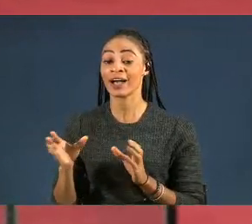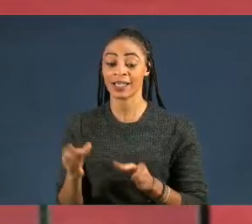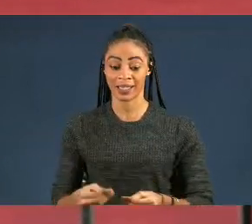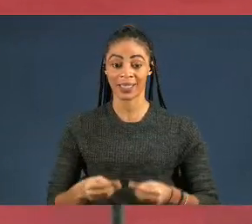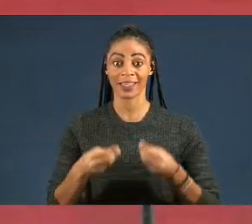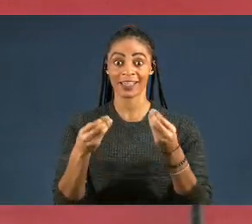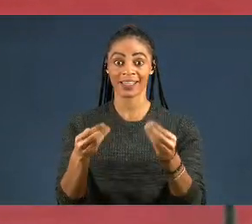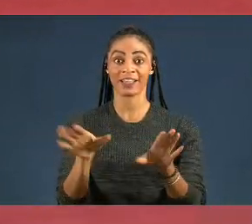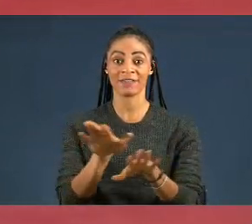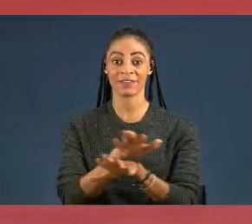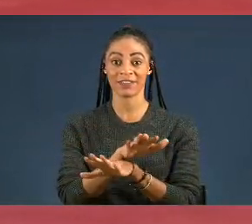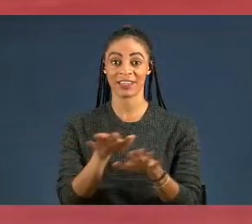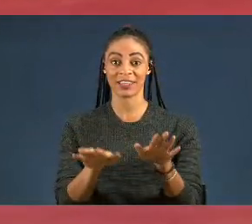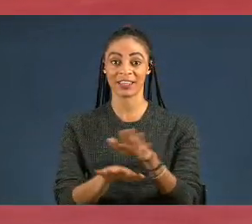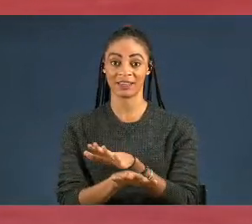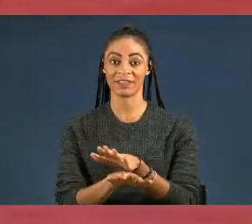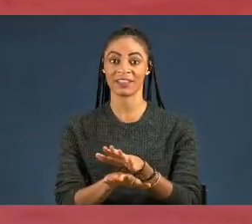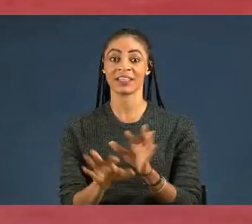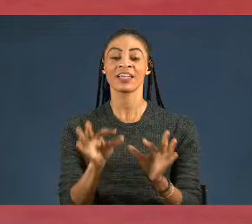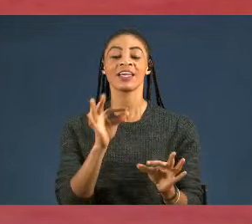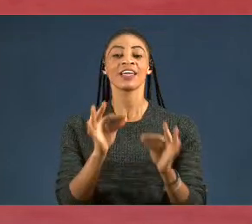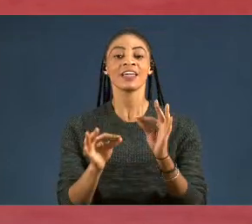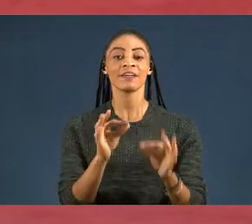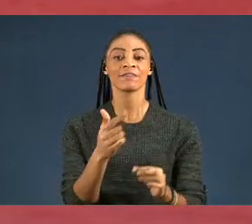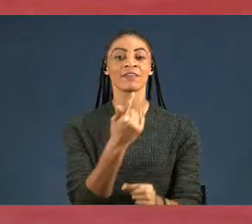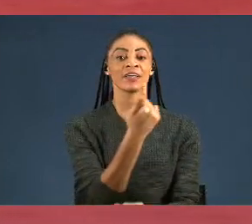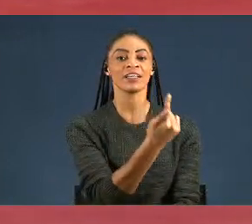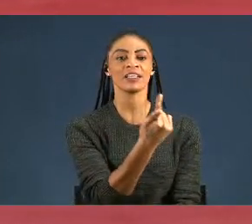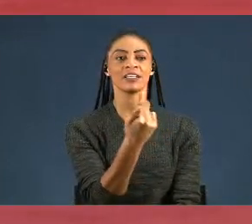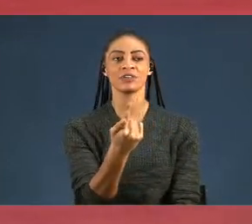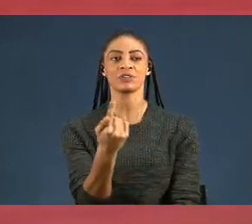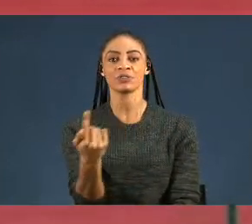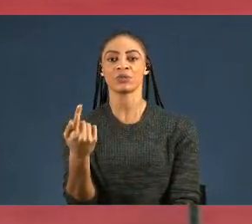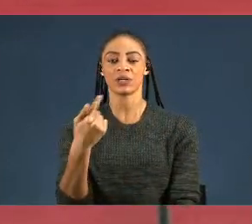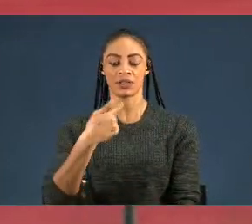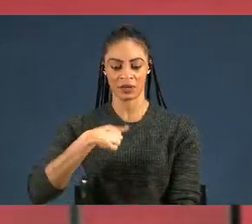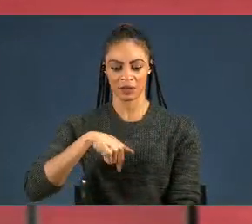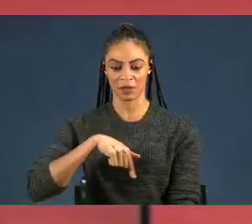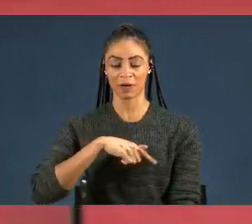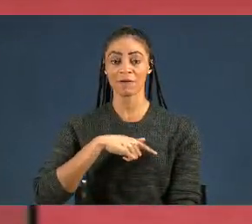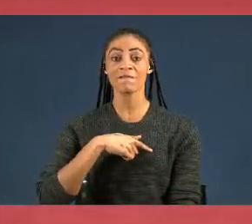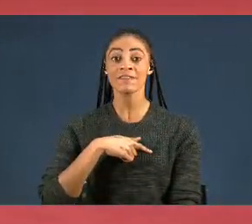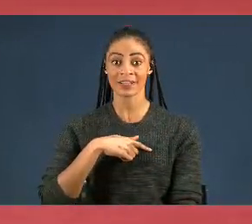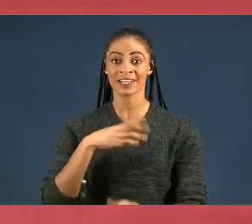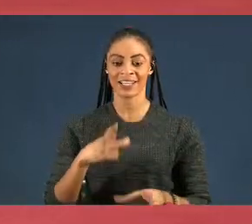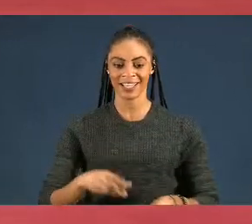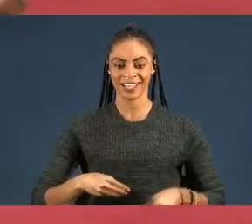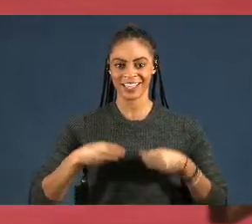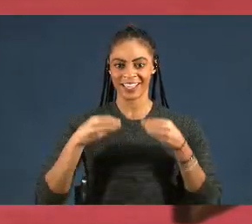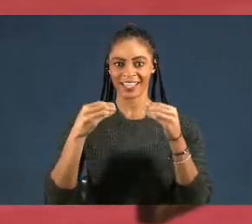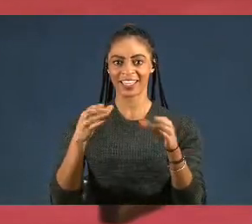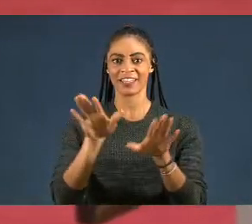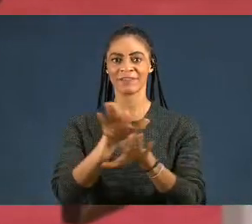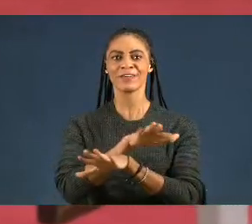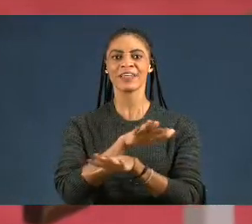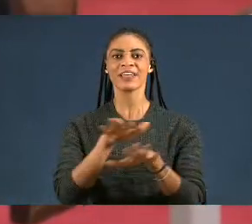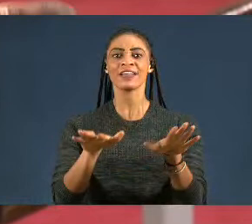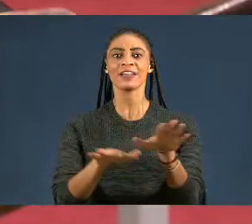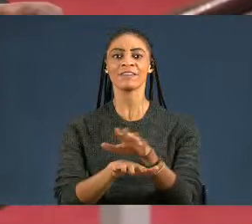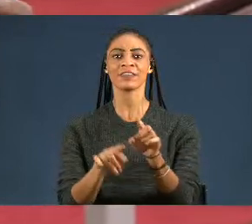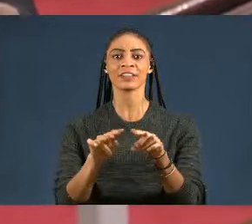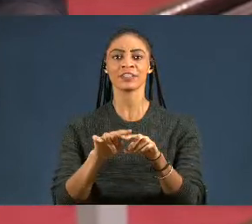would give our all to our families would stand. If each of us gave our all